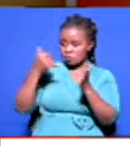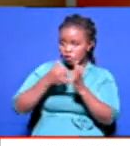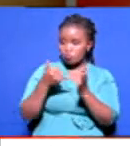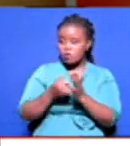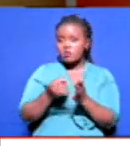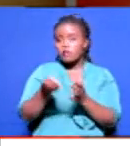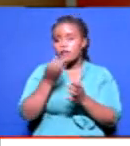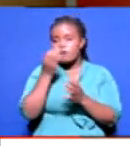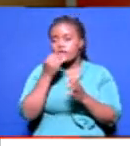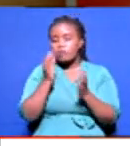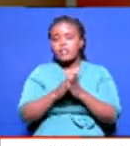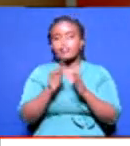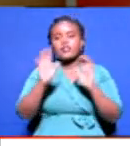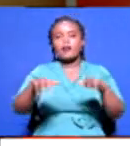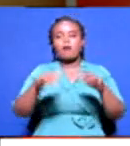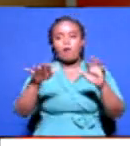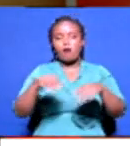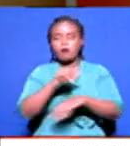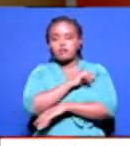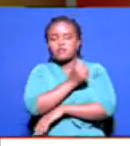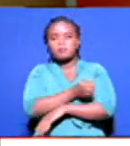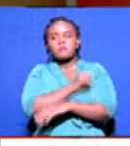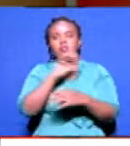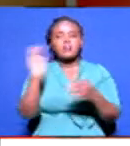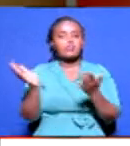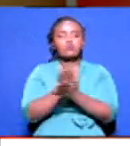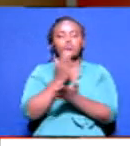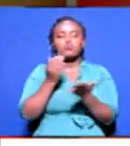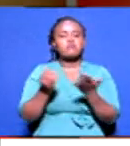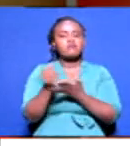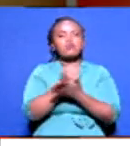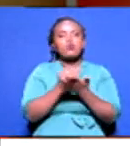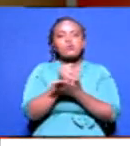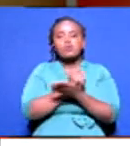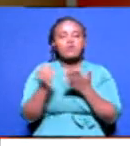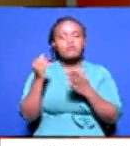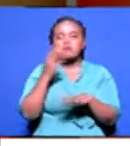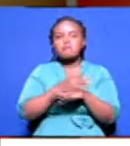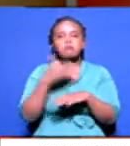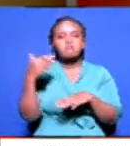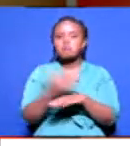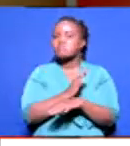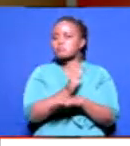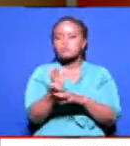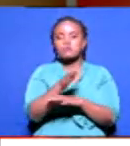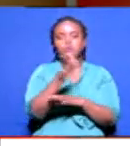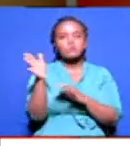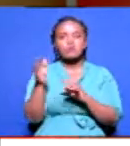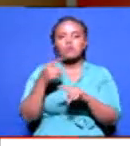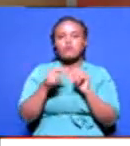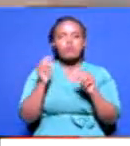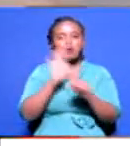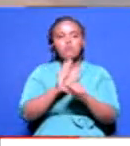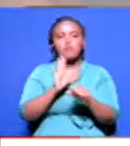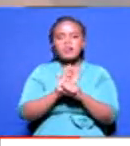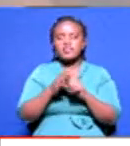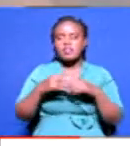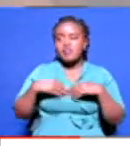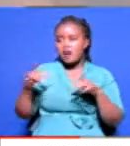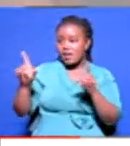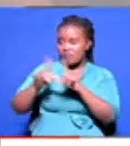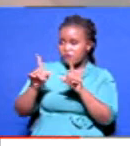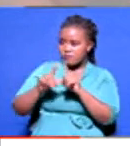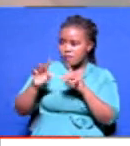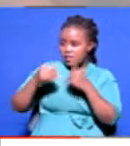Authority is removing the coffee broker licensing from the Capital Markets Authority that has so far licensed a number of